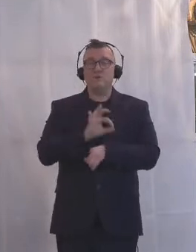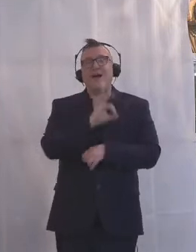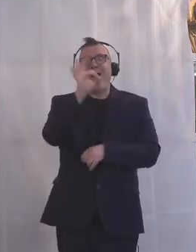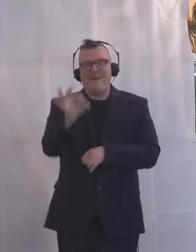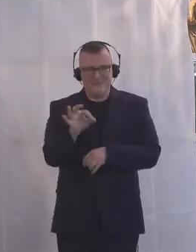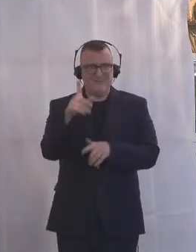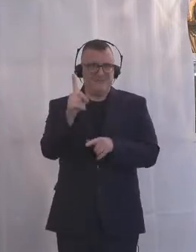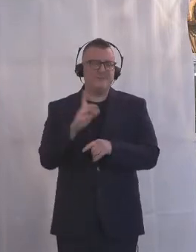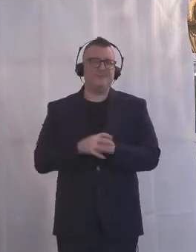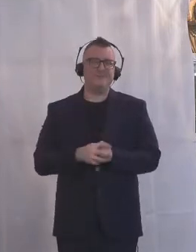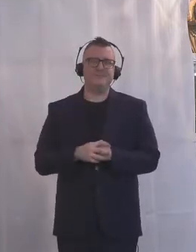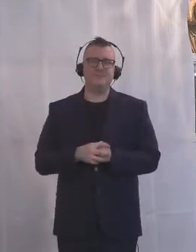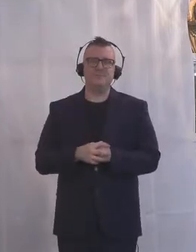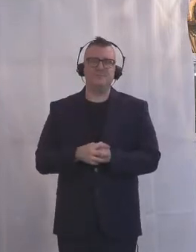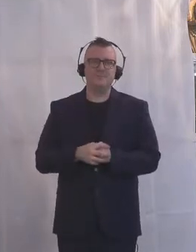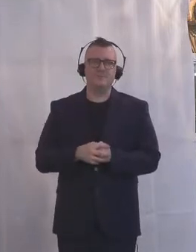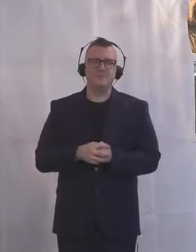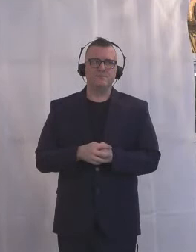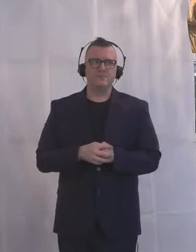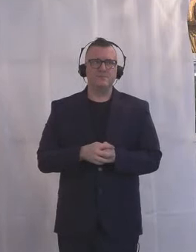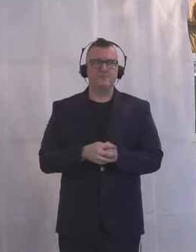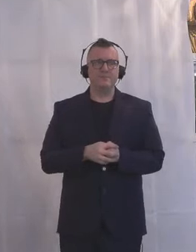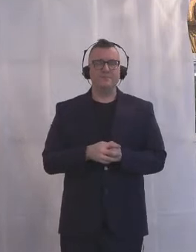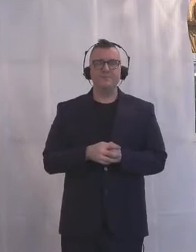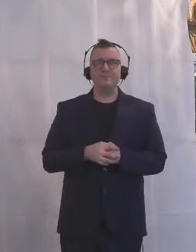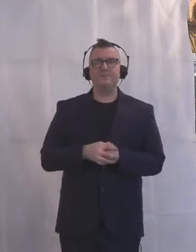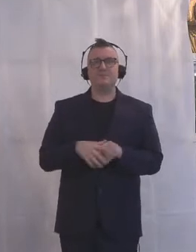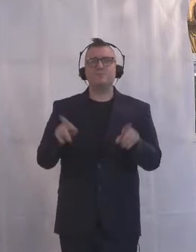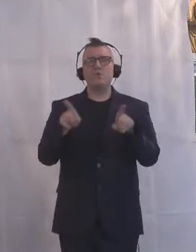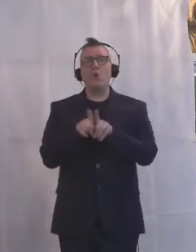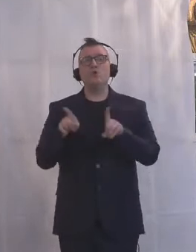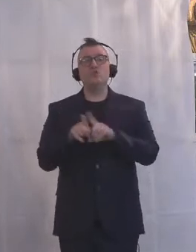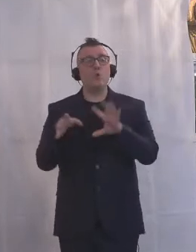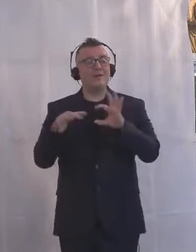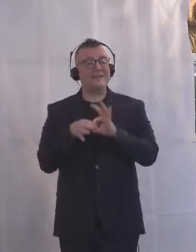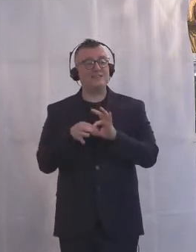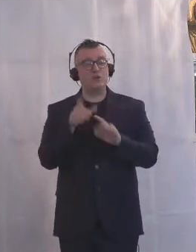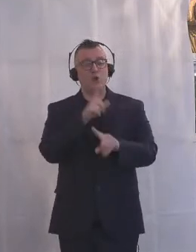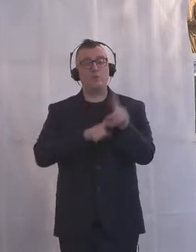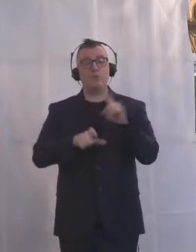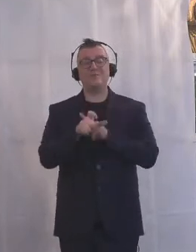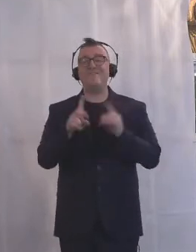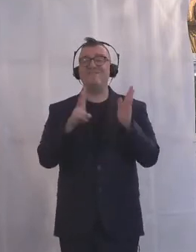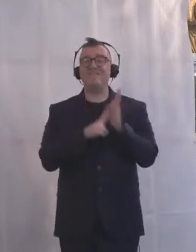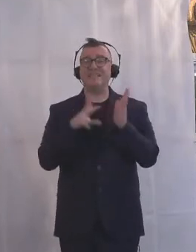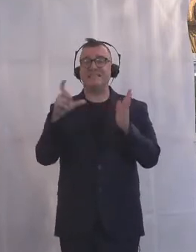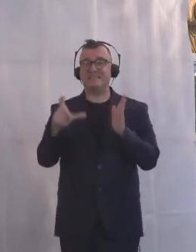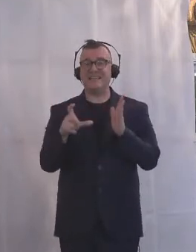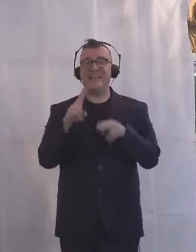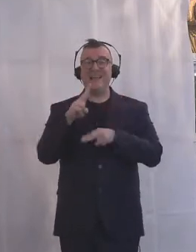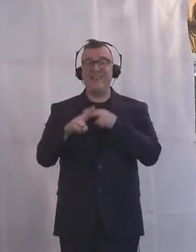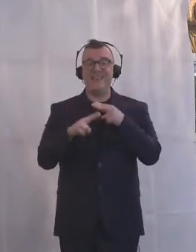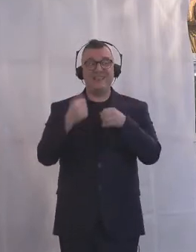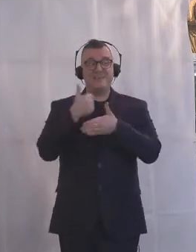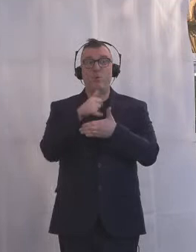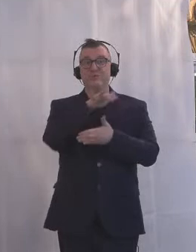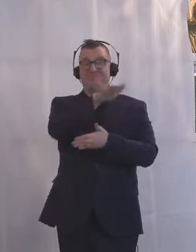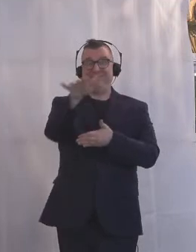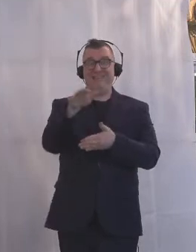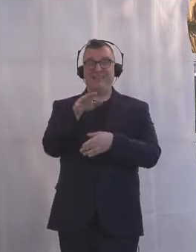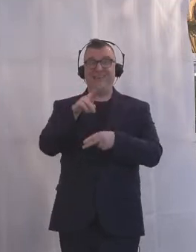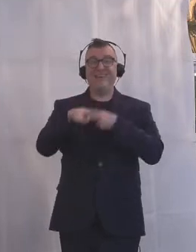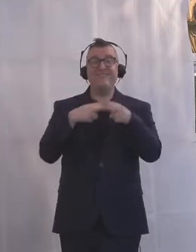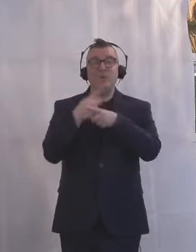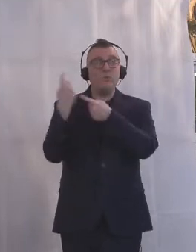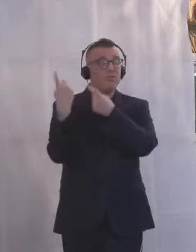no, I think that's right as well. And I think, also within the VC community, that support is there if you look for